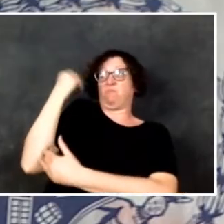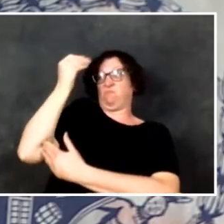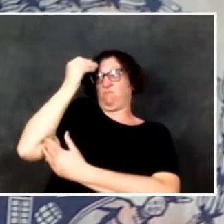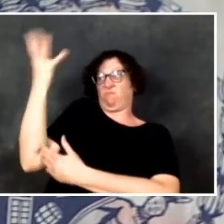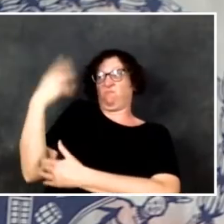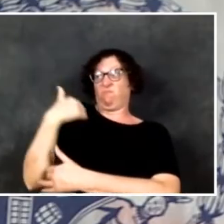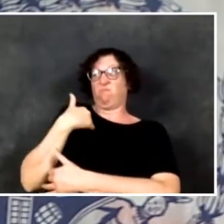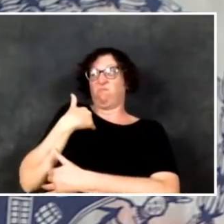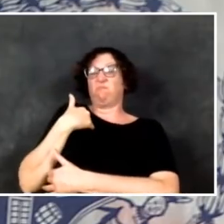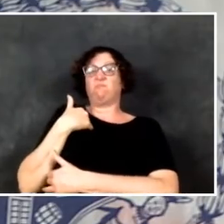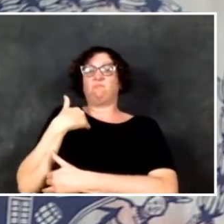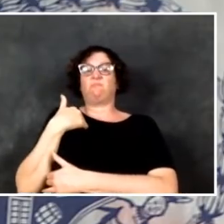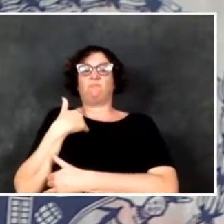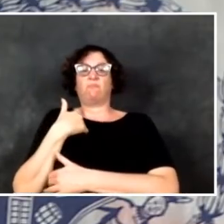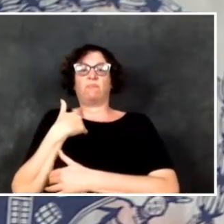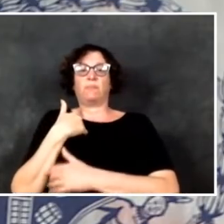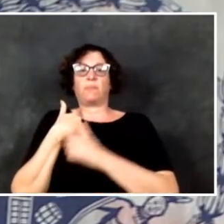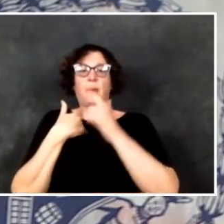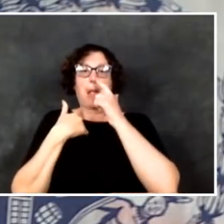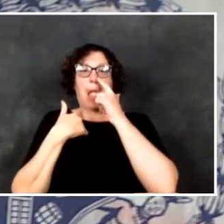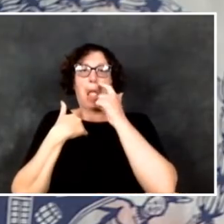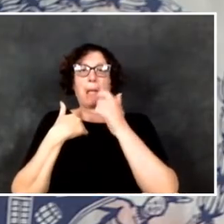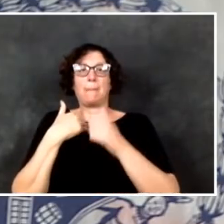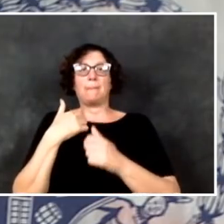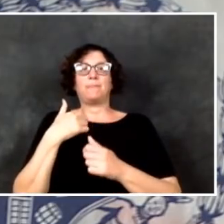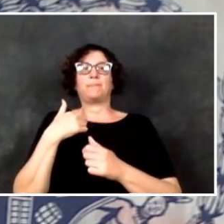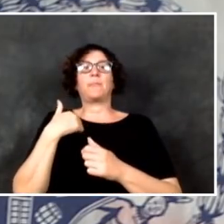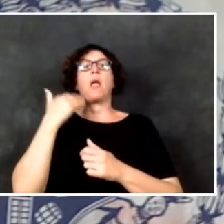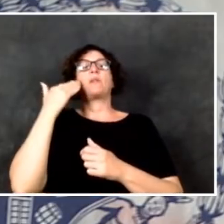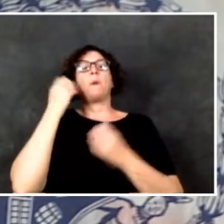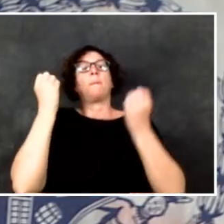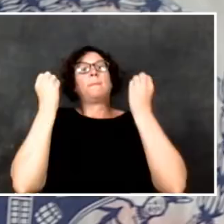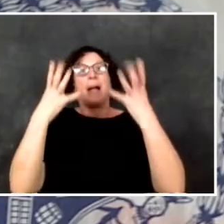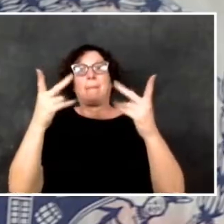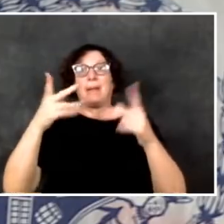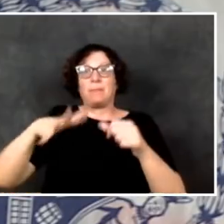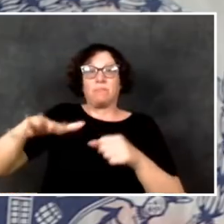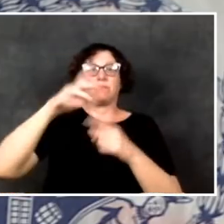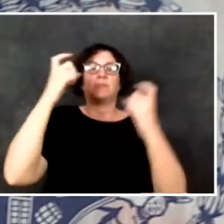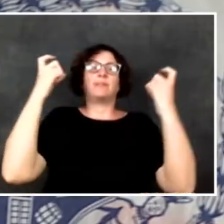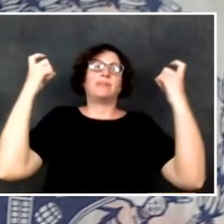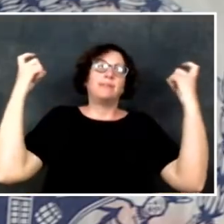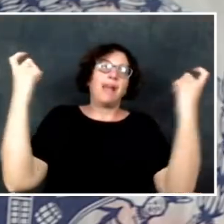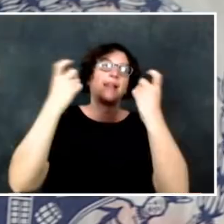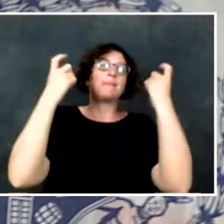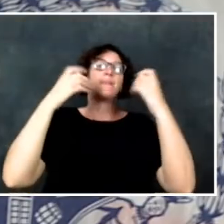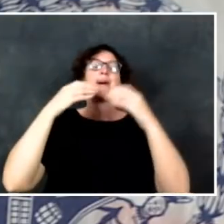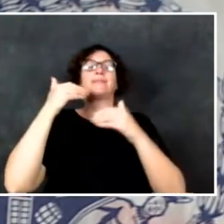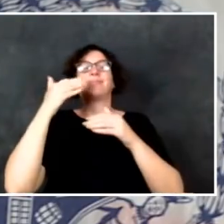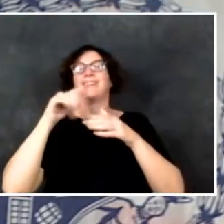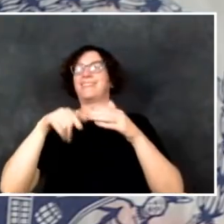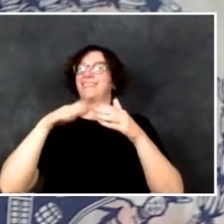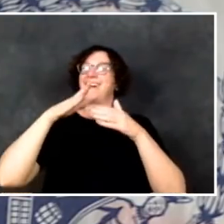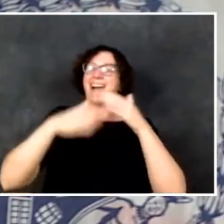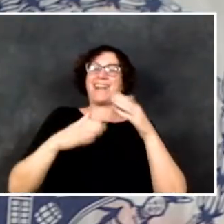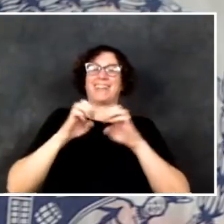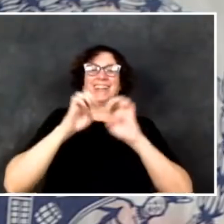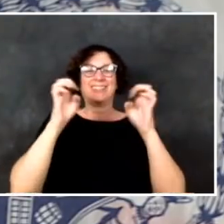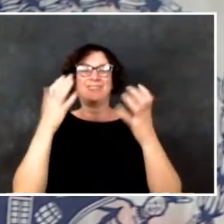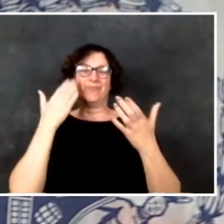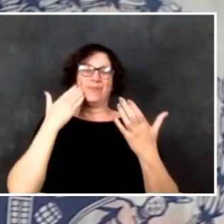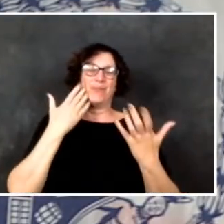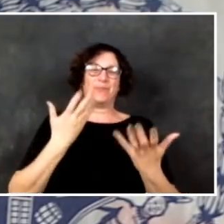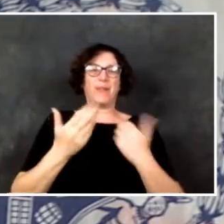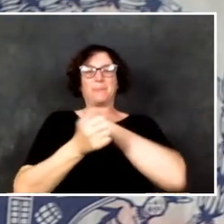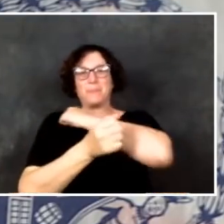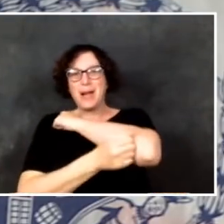holiday weekend, obviously against the backdrop of a painful crisis, it's not stopping people from wanting clear information.